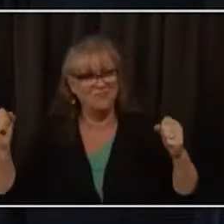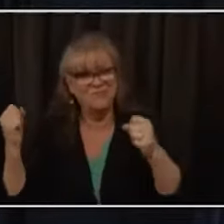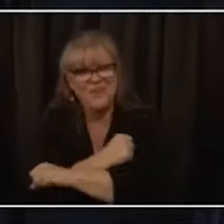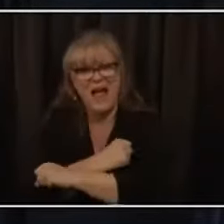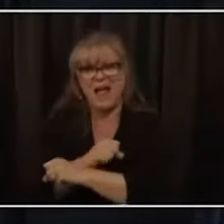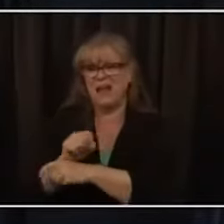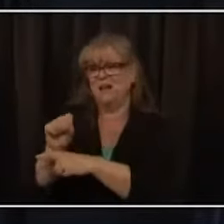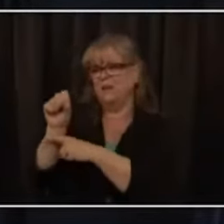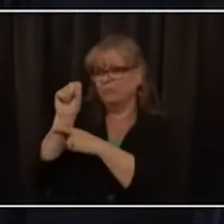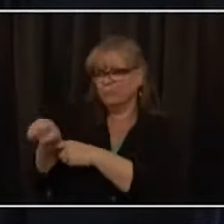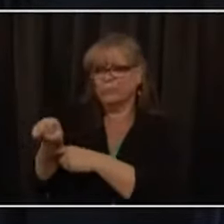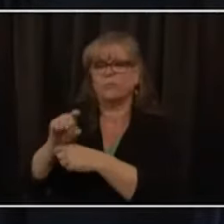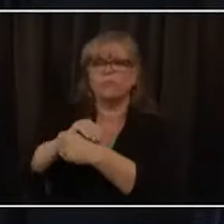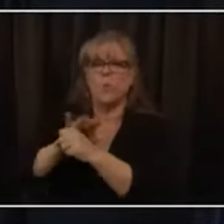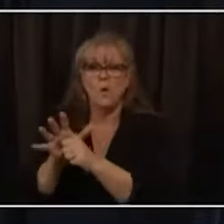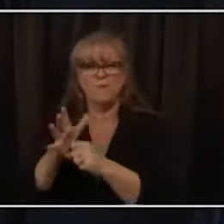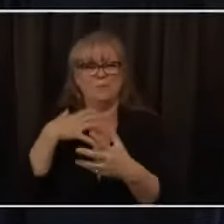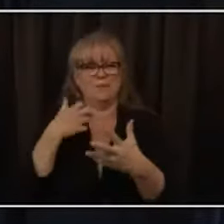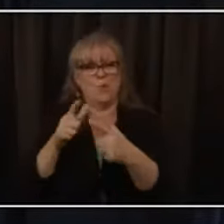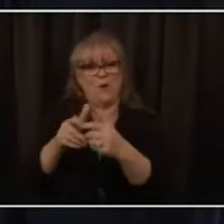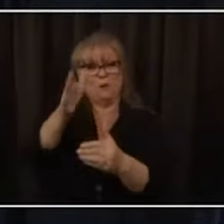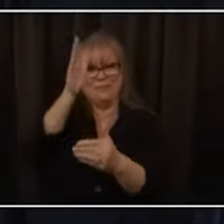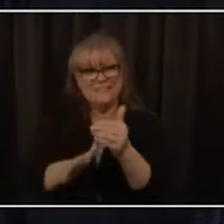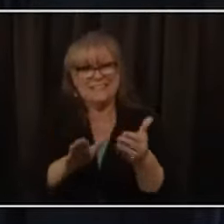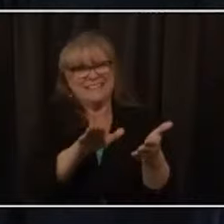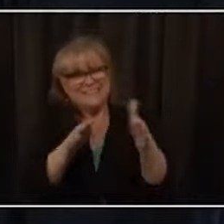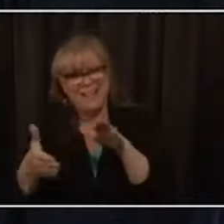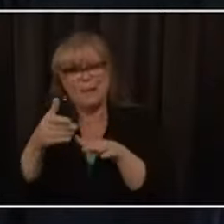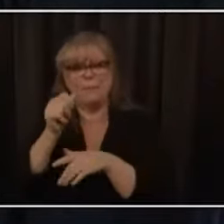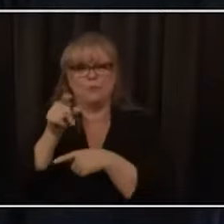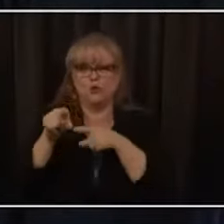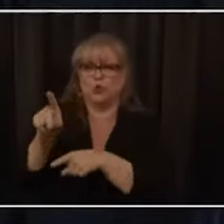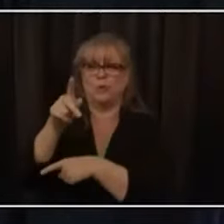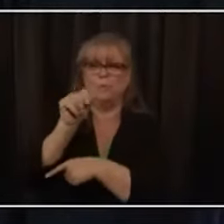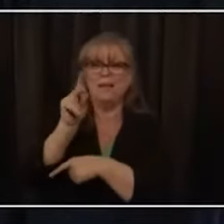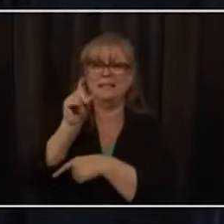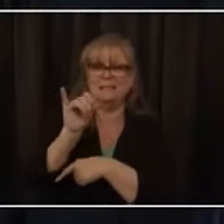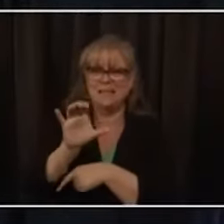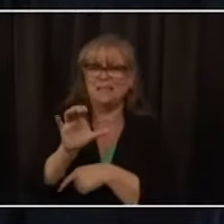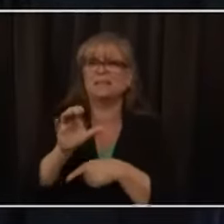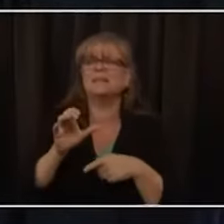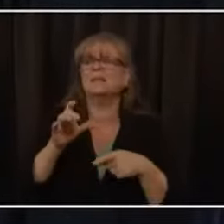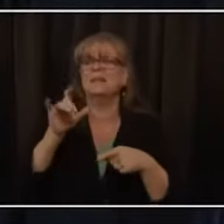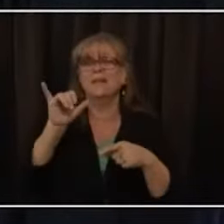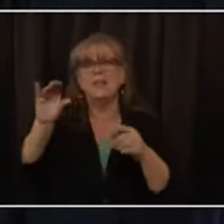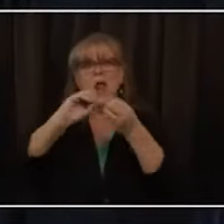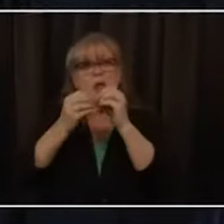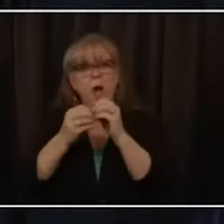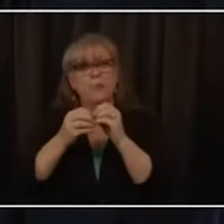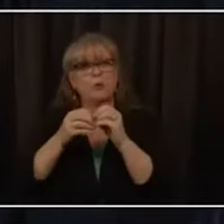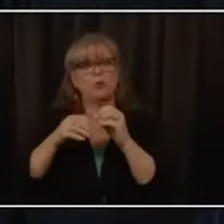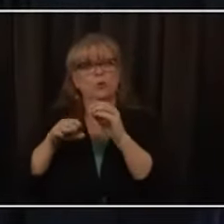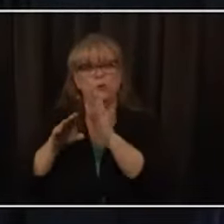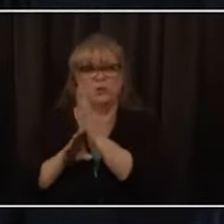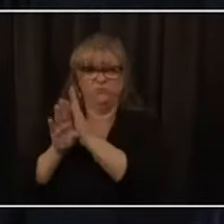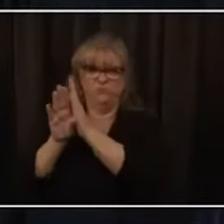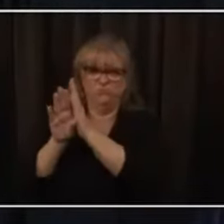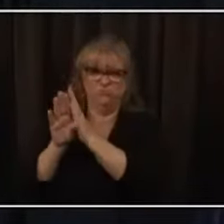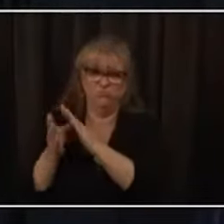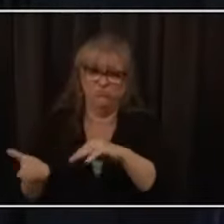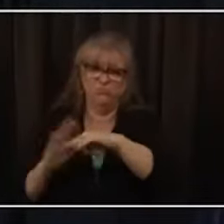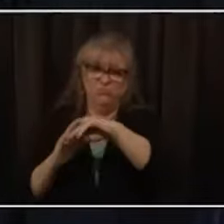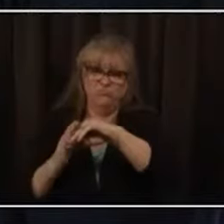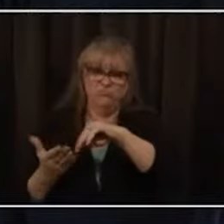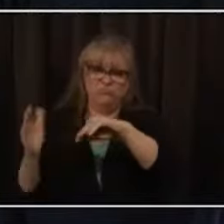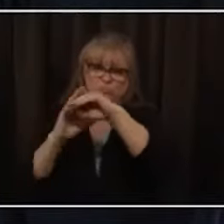deadly global pandemic, which is on the rise in Colorado. And that gets into our numbers. 1,904 new